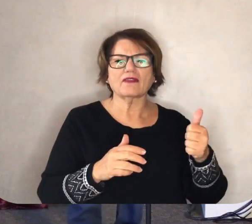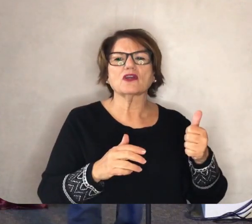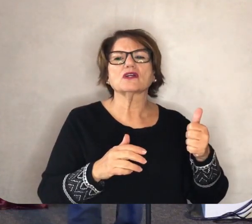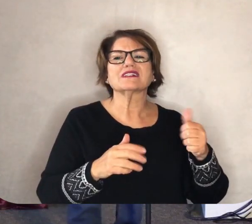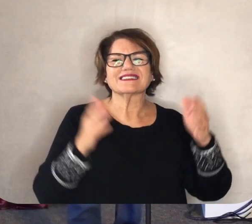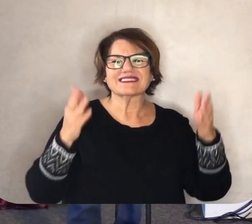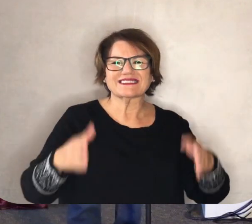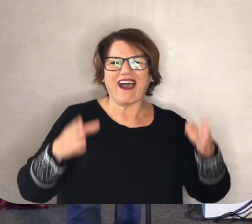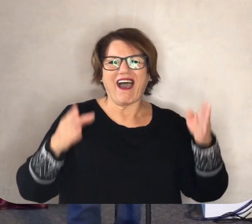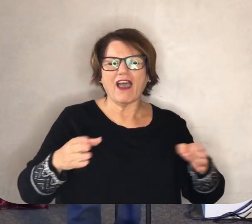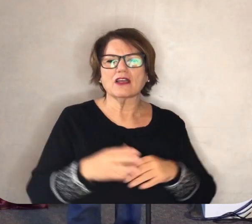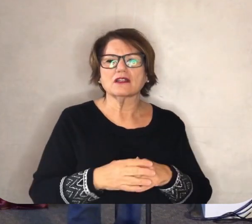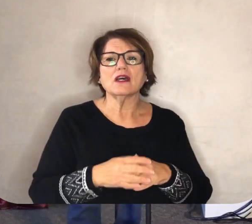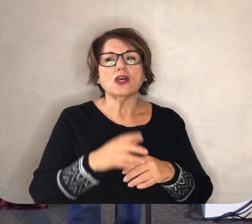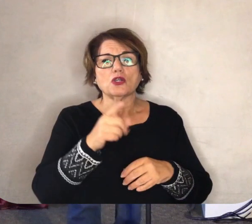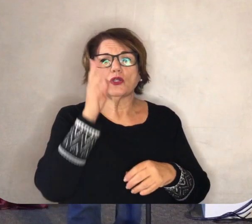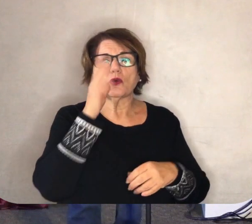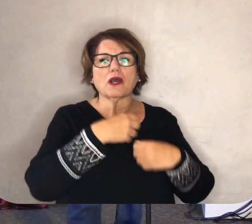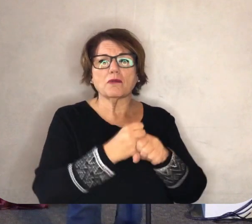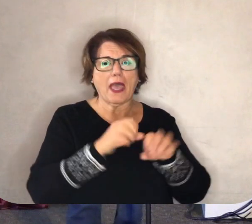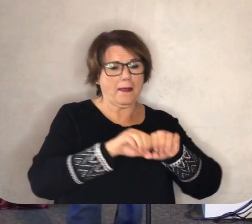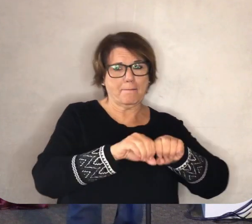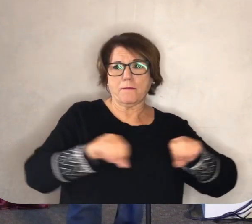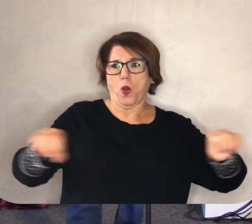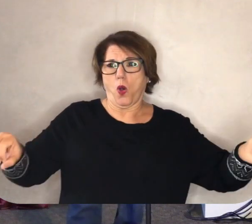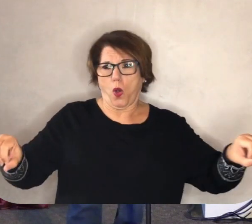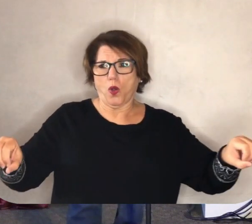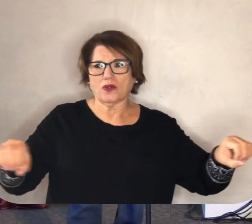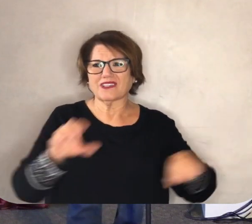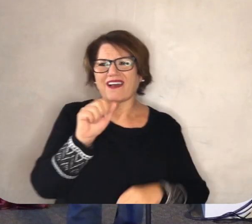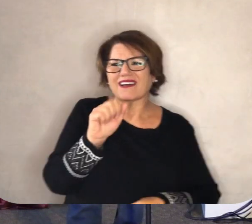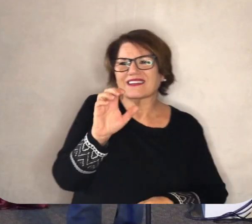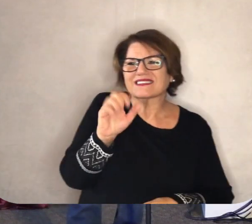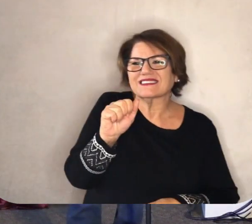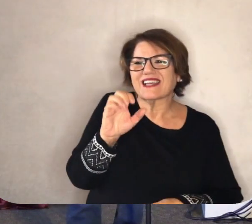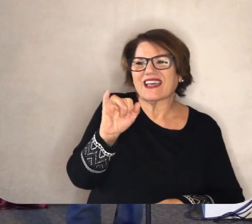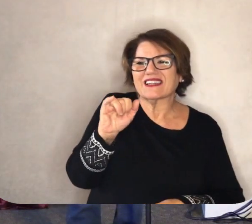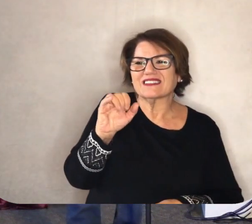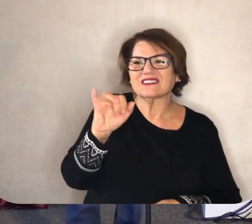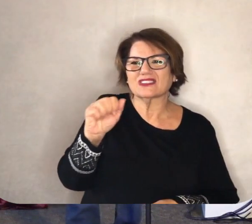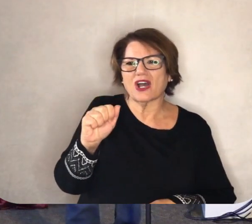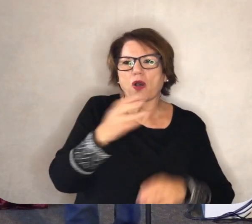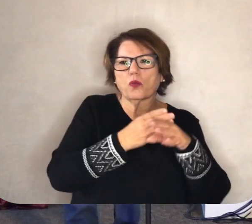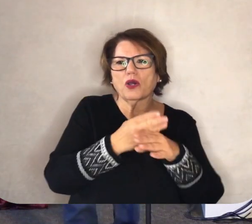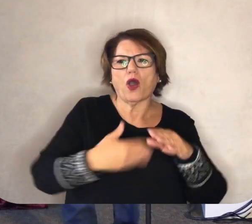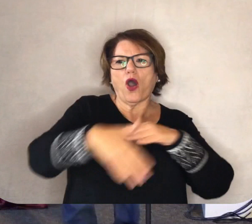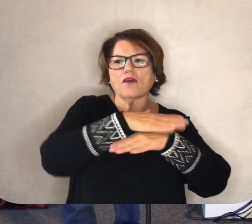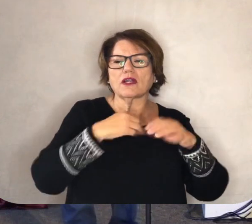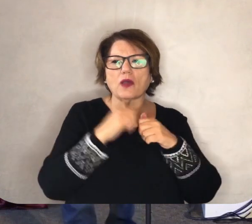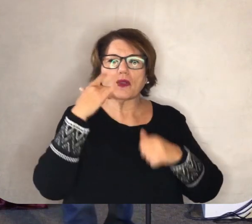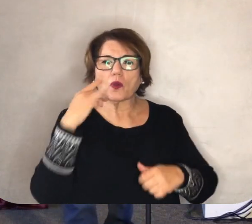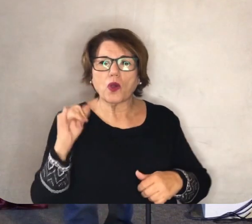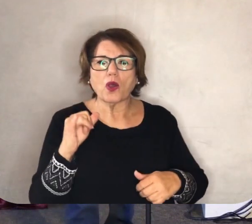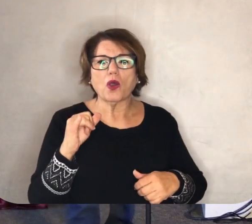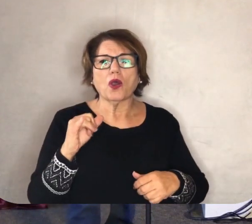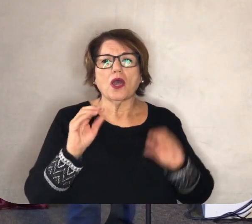of it. And you shall make poles of acacia wood and overlay them with gold. And you